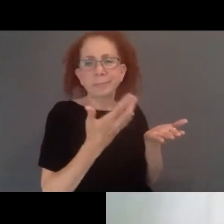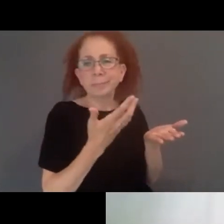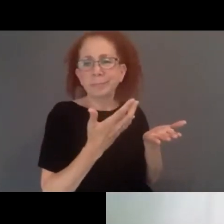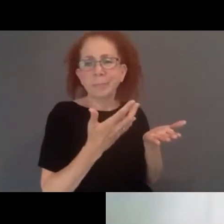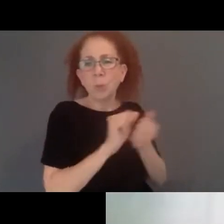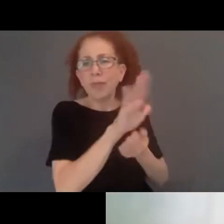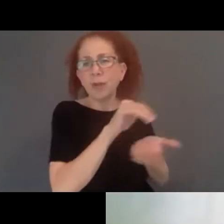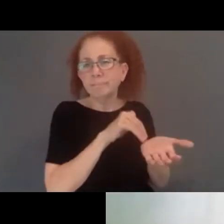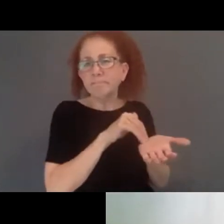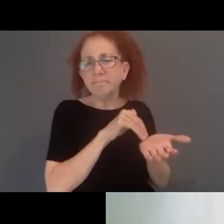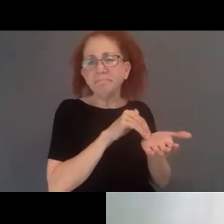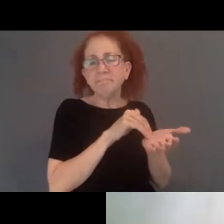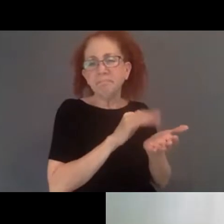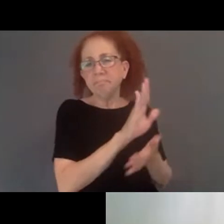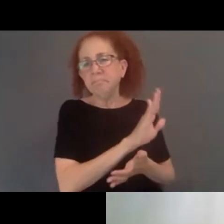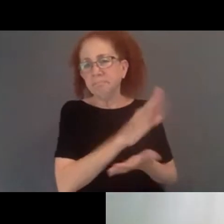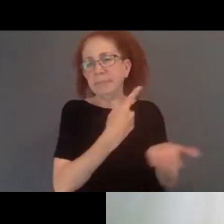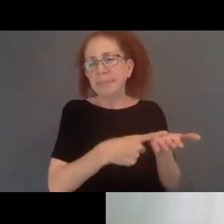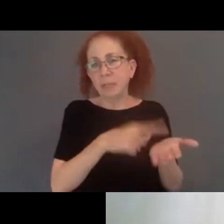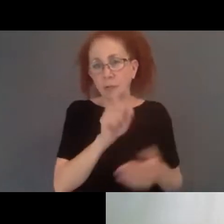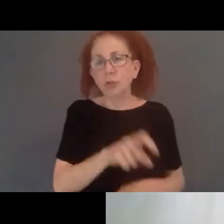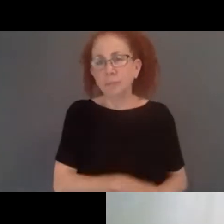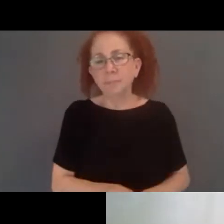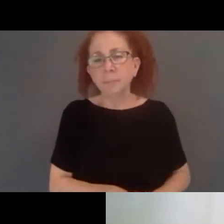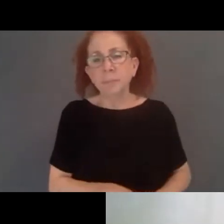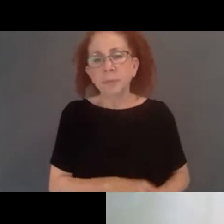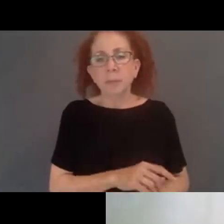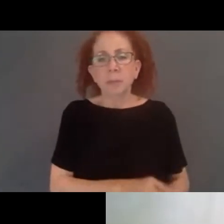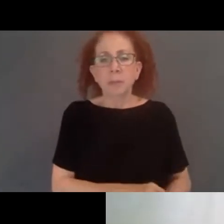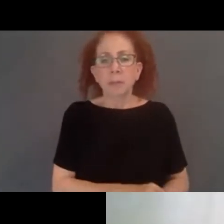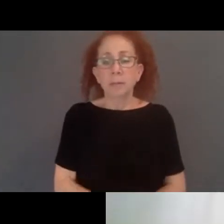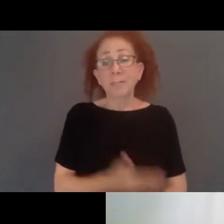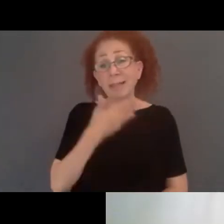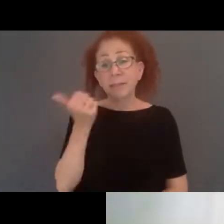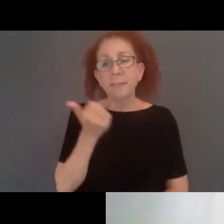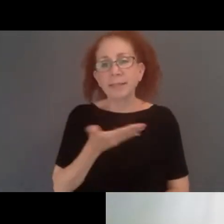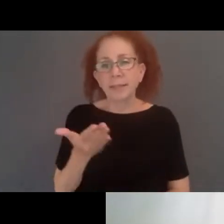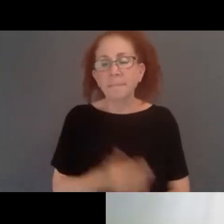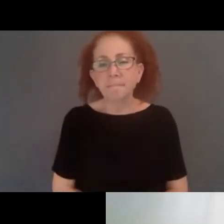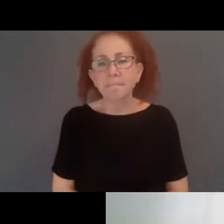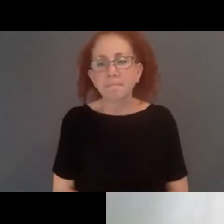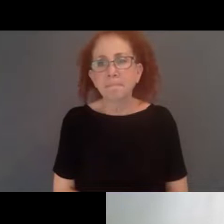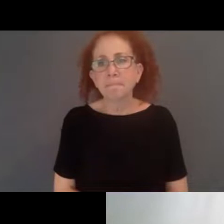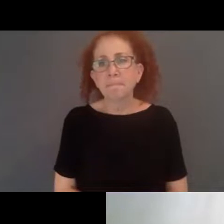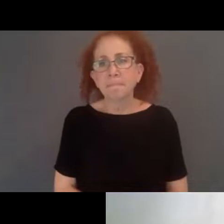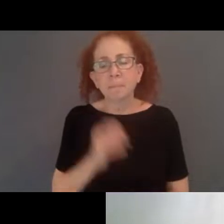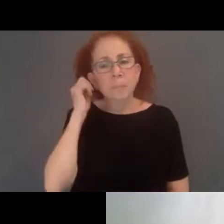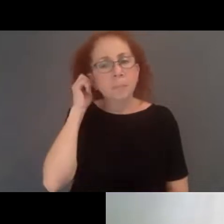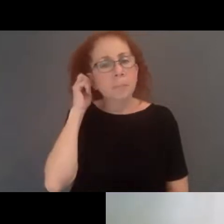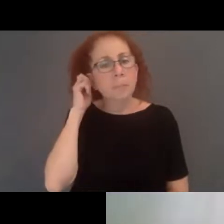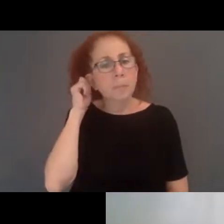vaccination with their healthcare provider. Is really the best thing to do. Yeah.